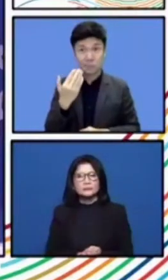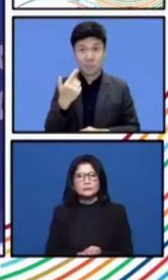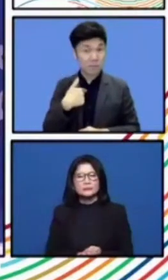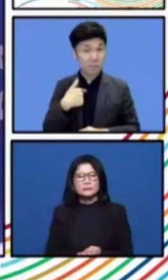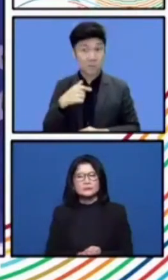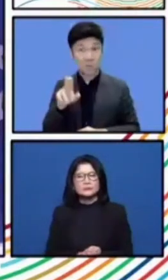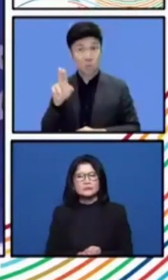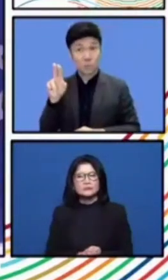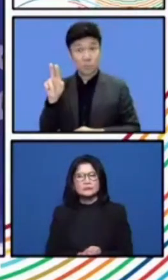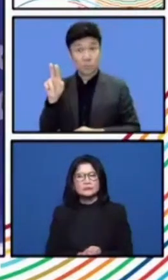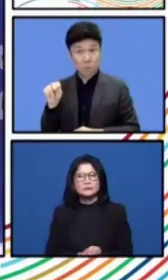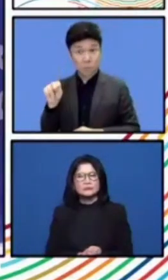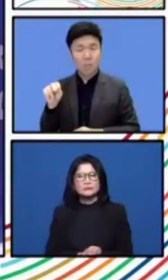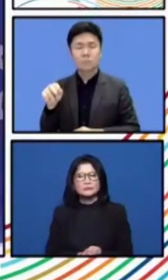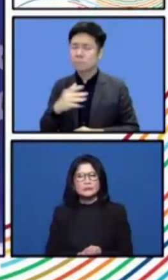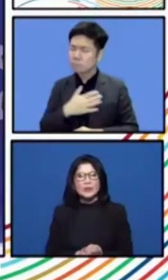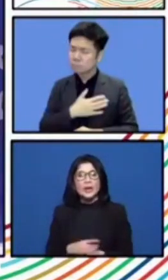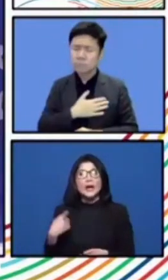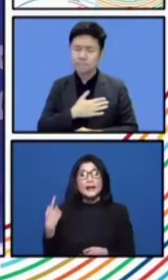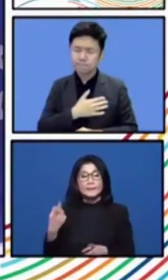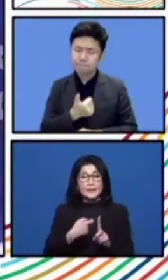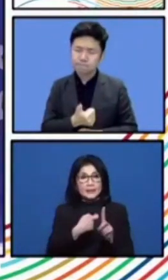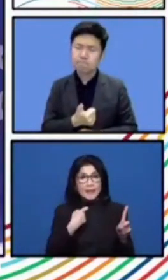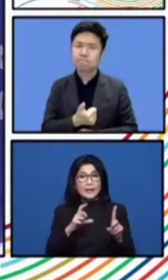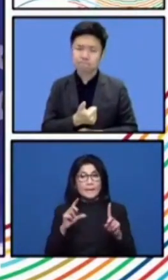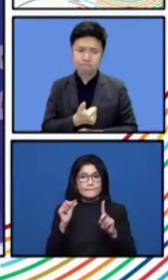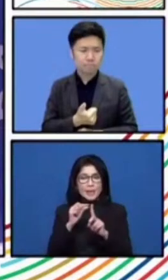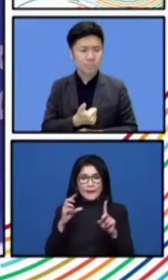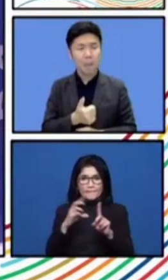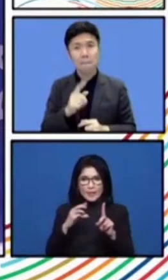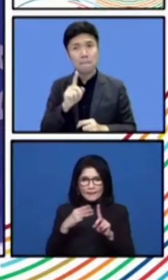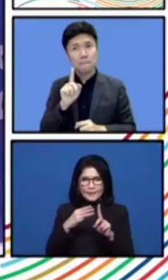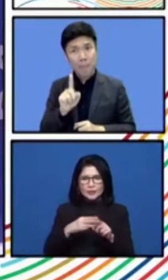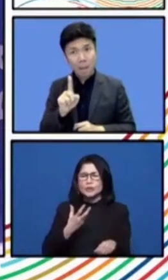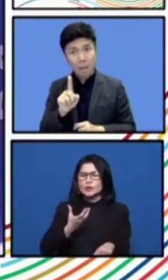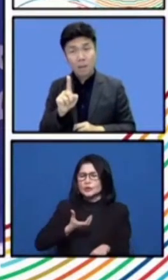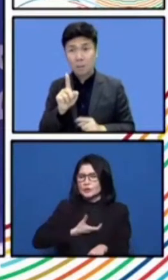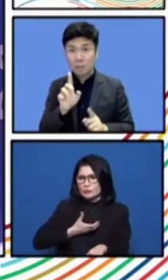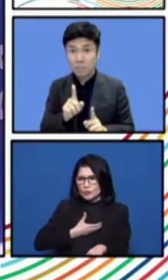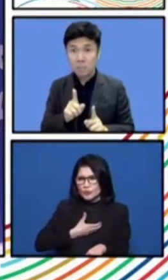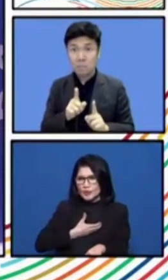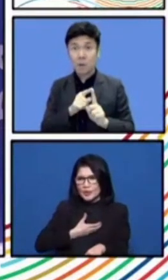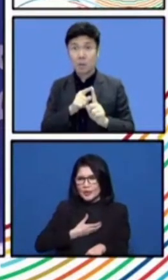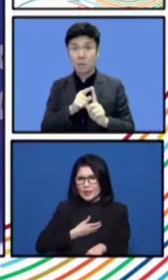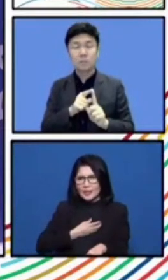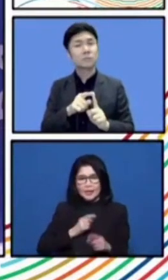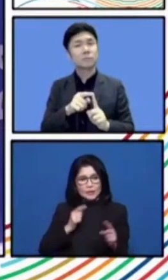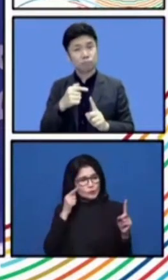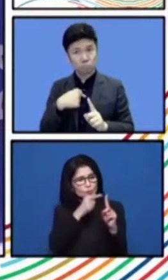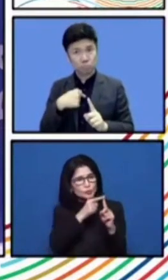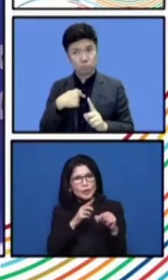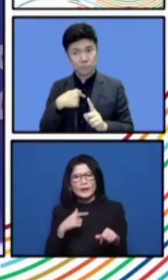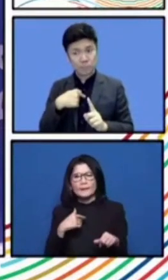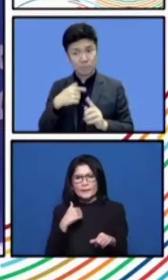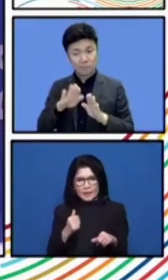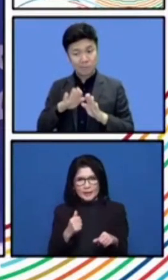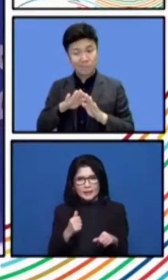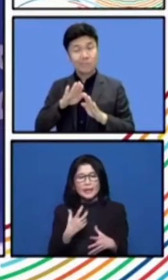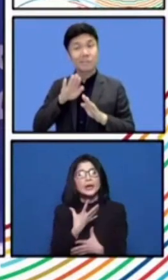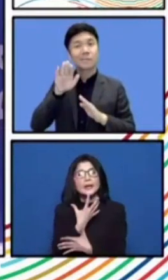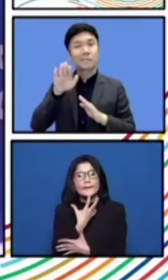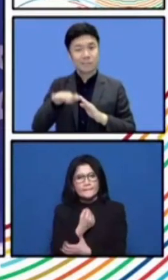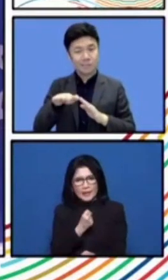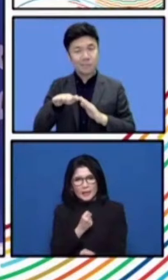intentions um but we want we we are expected now to go beyond uh just those intentions